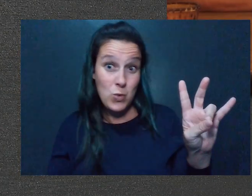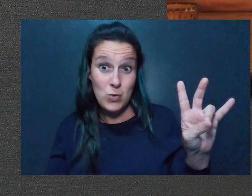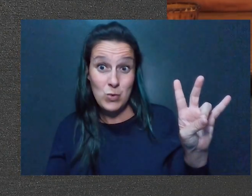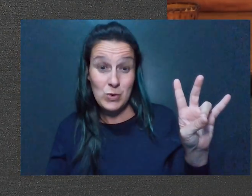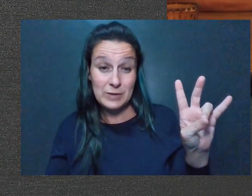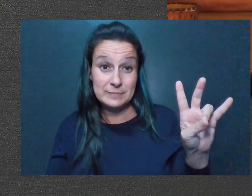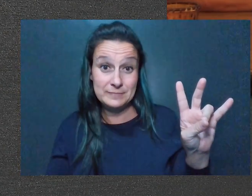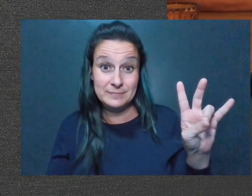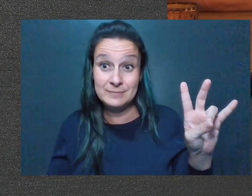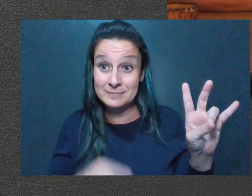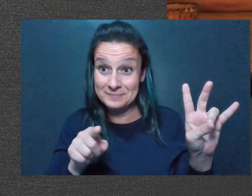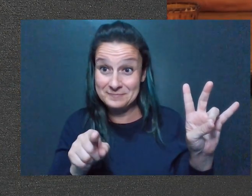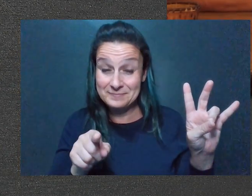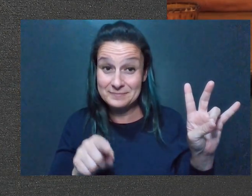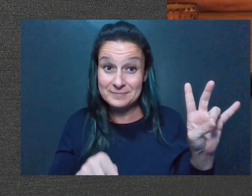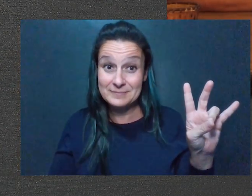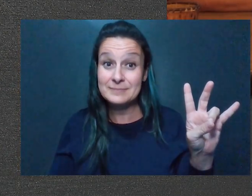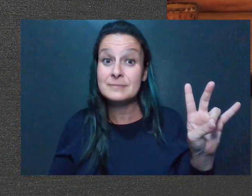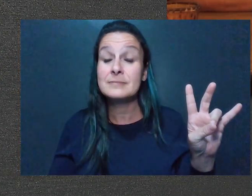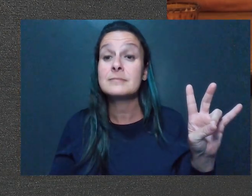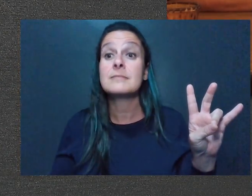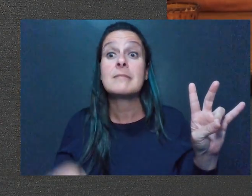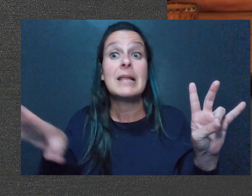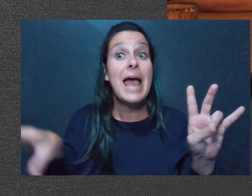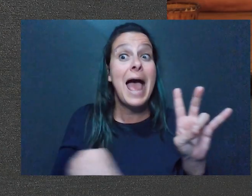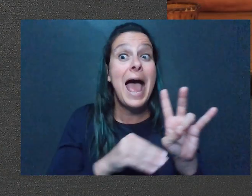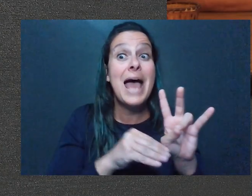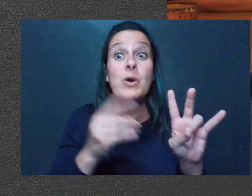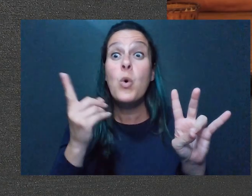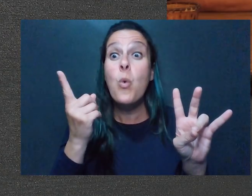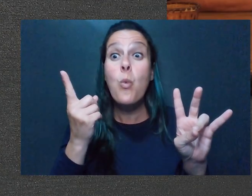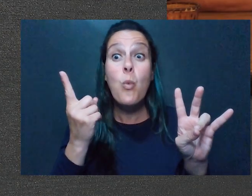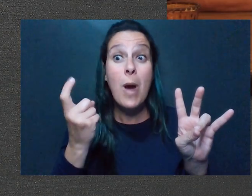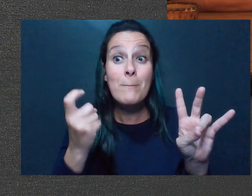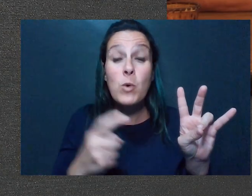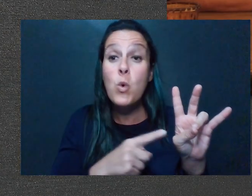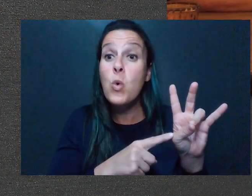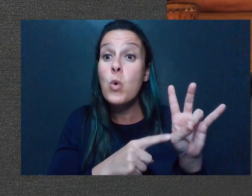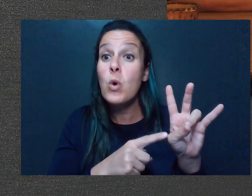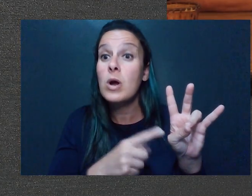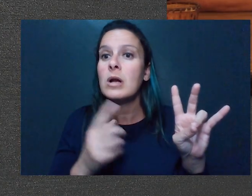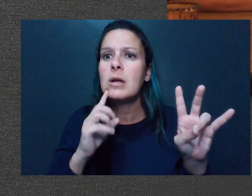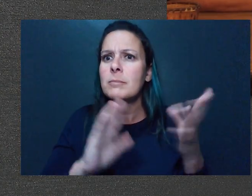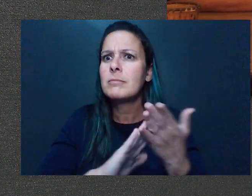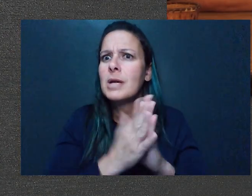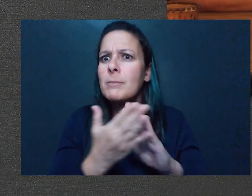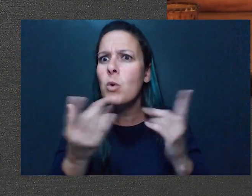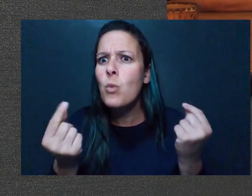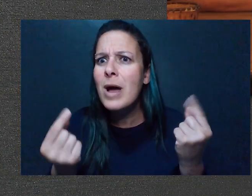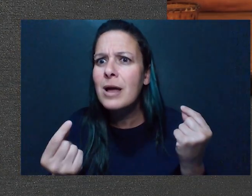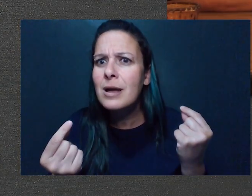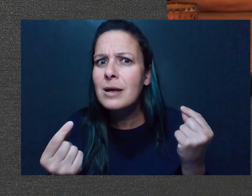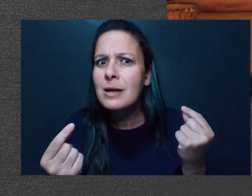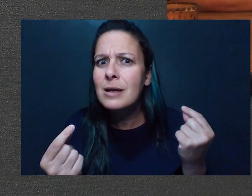There it is down there. And if we add one more to 7, what does that make?